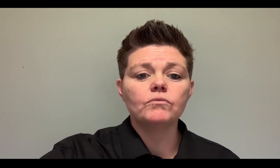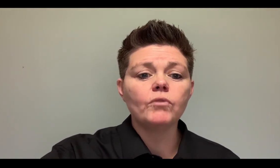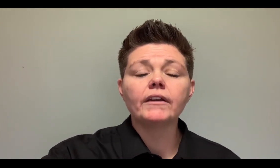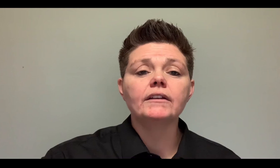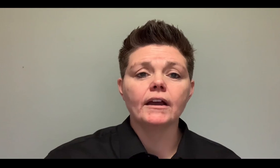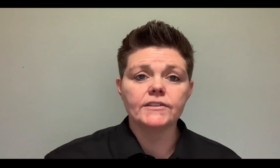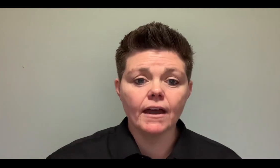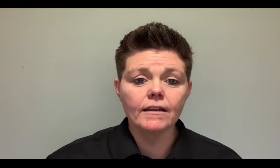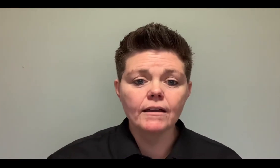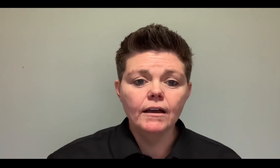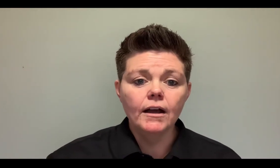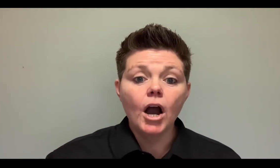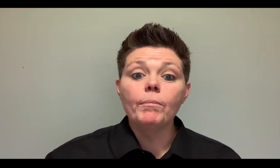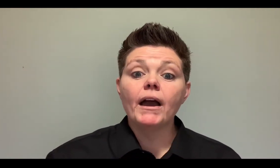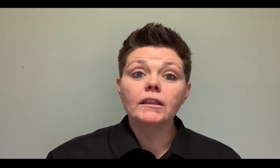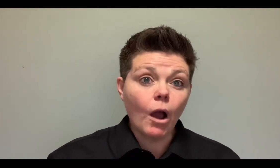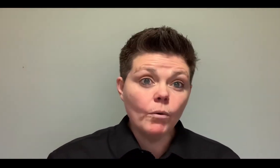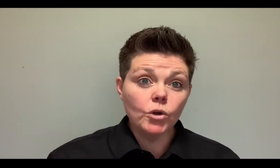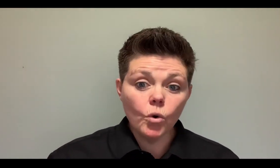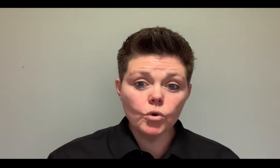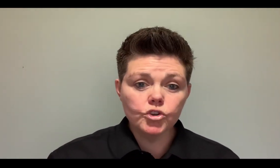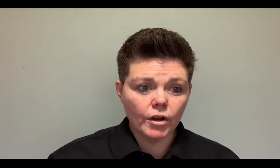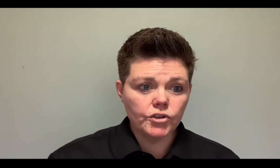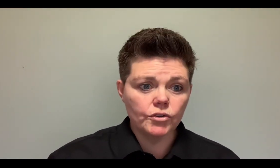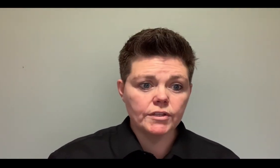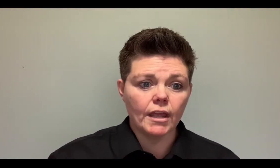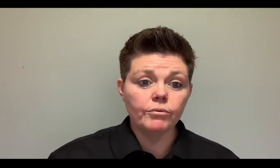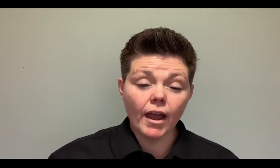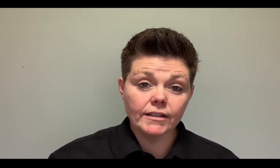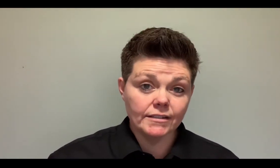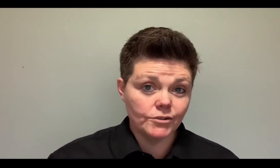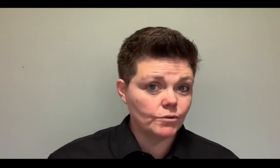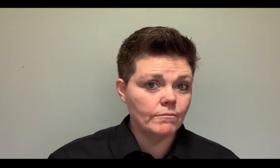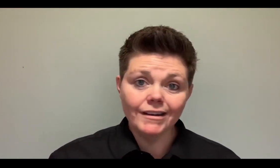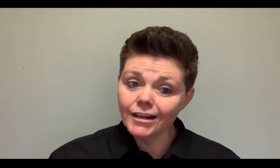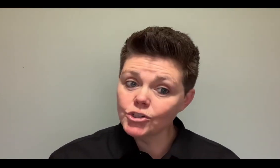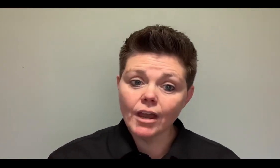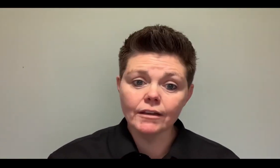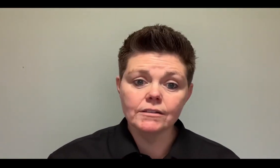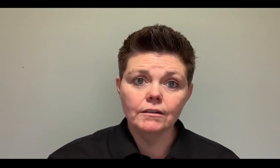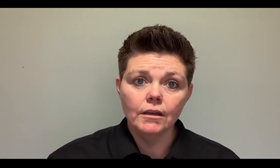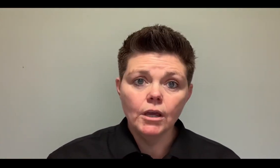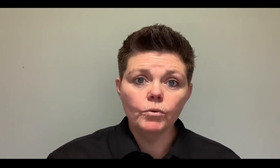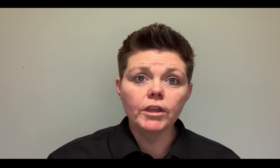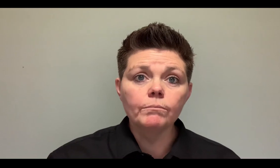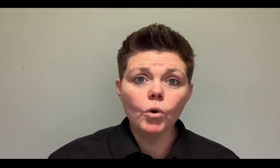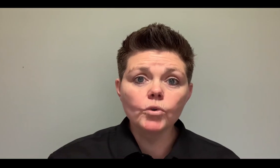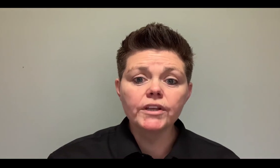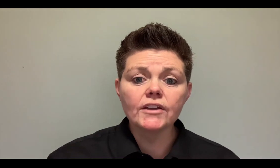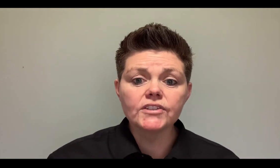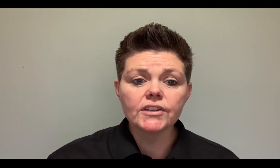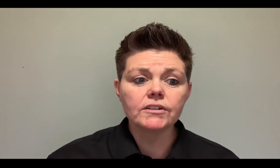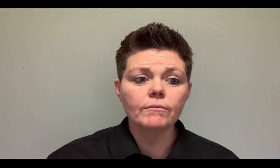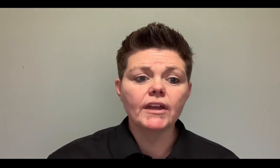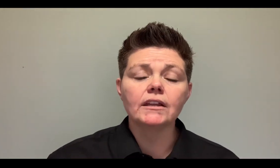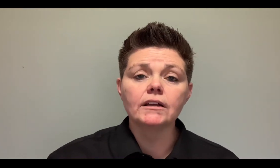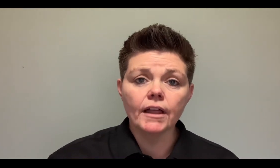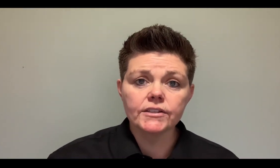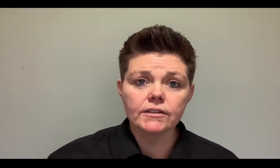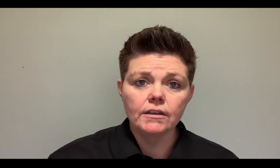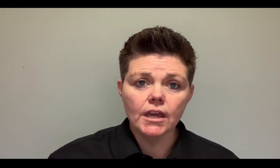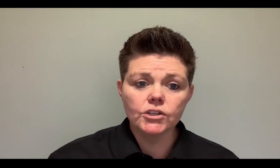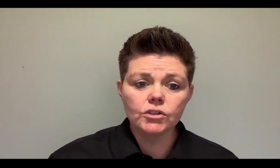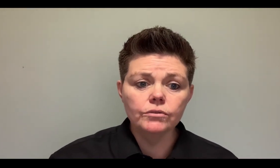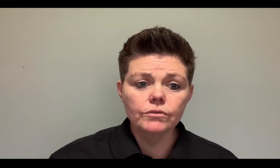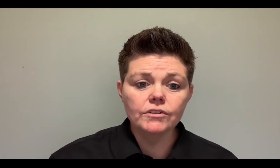pledge, we recognize that by allowing choral structures and practices to remain unchecked, we embolden a system that